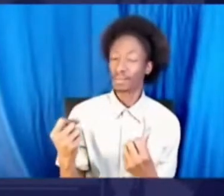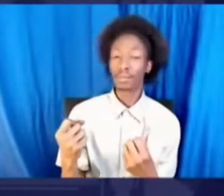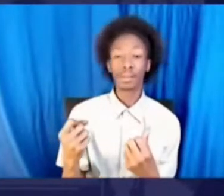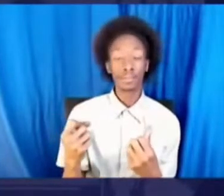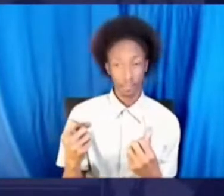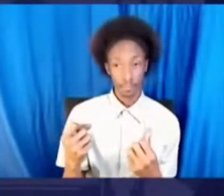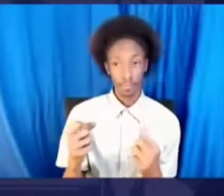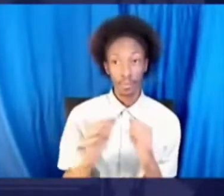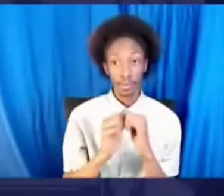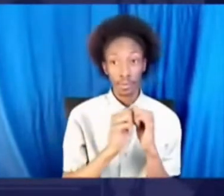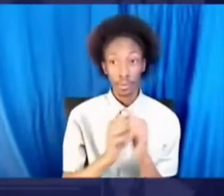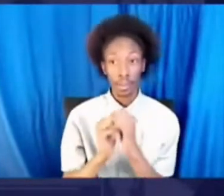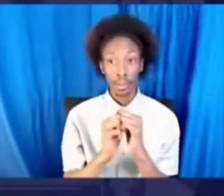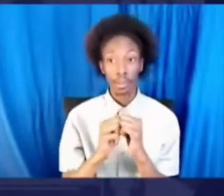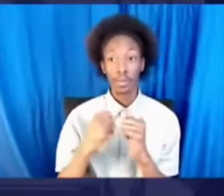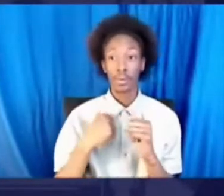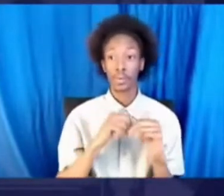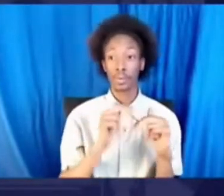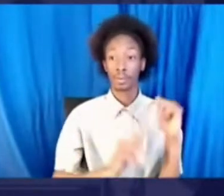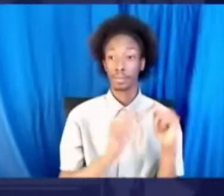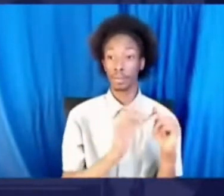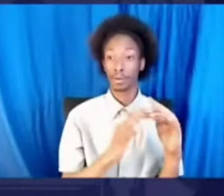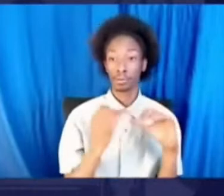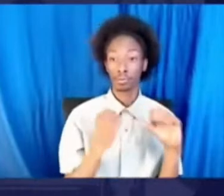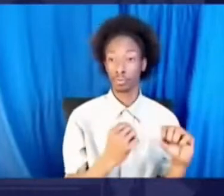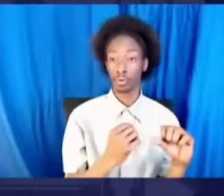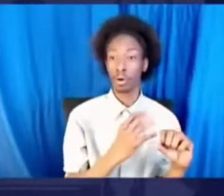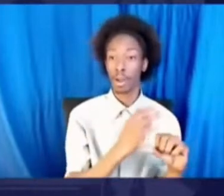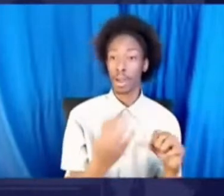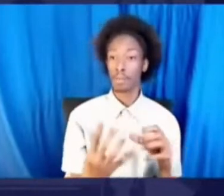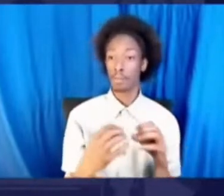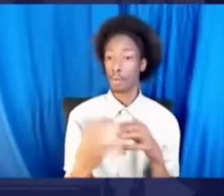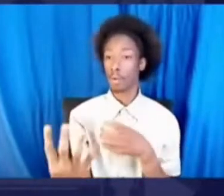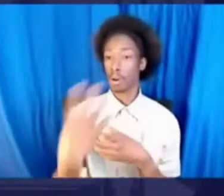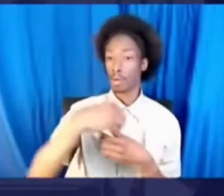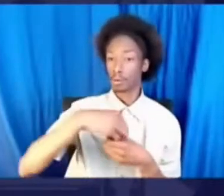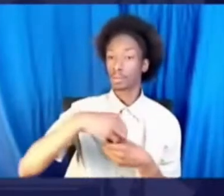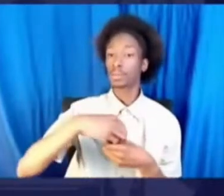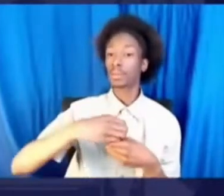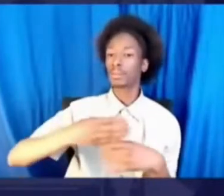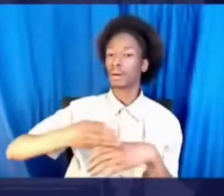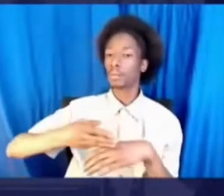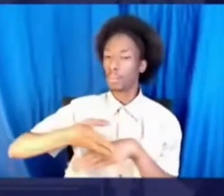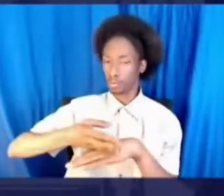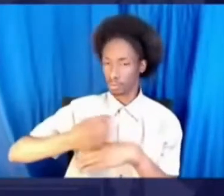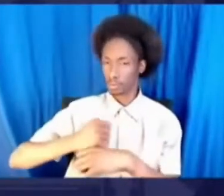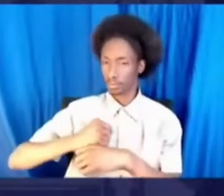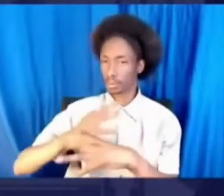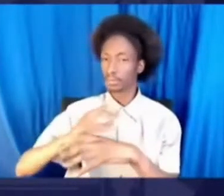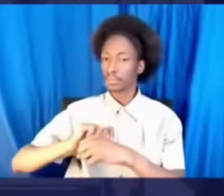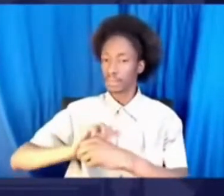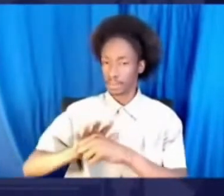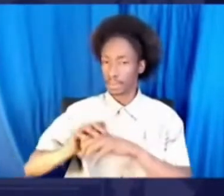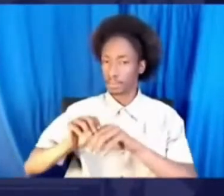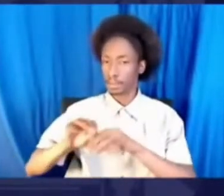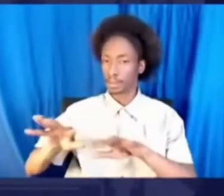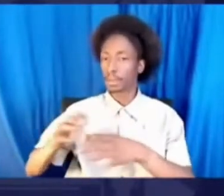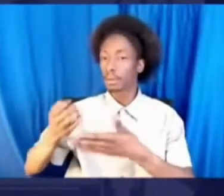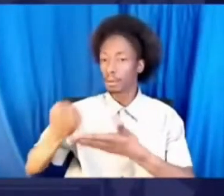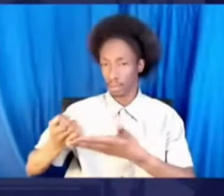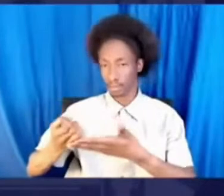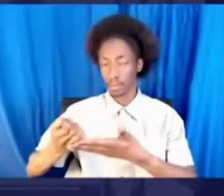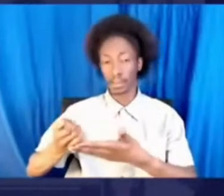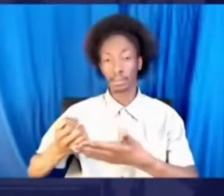we're also building a stronger and more inclusive post-pandemic economy. Investing